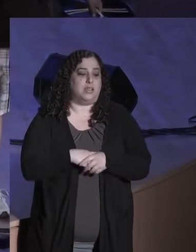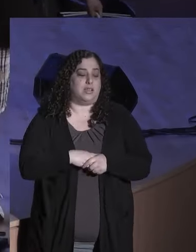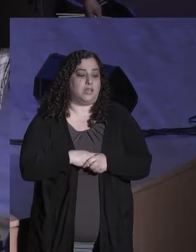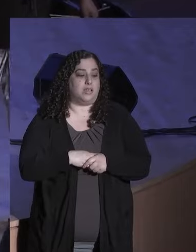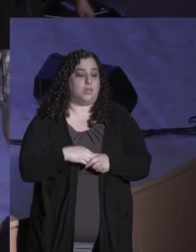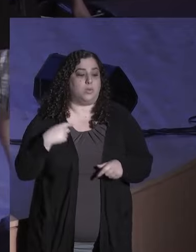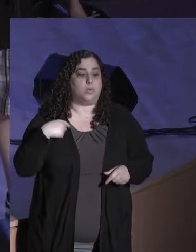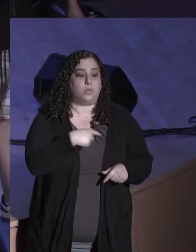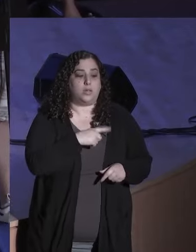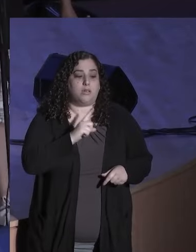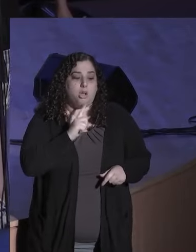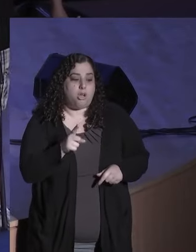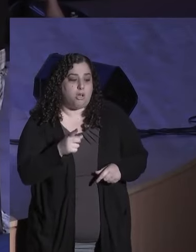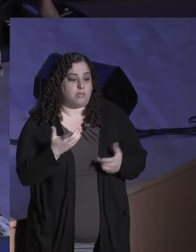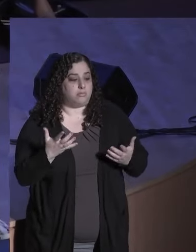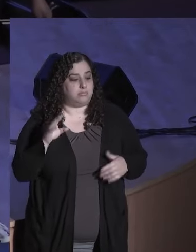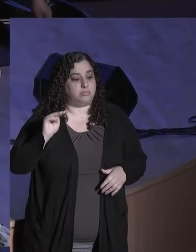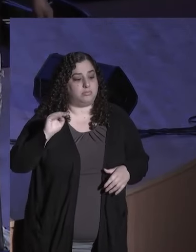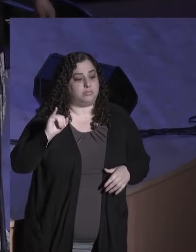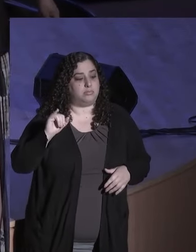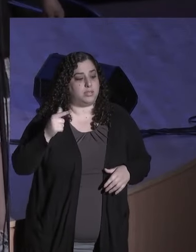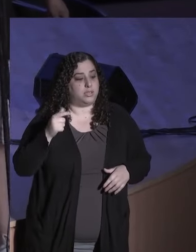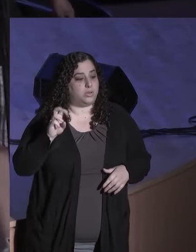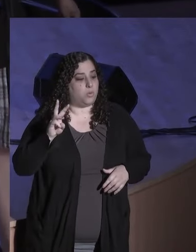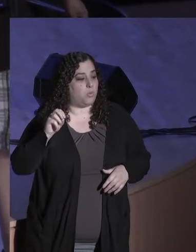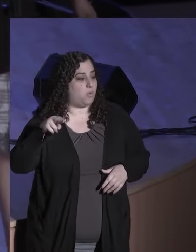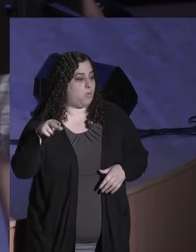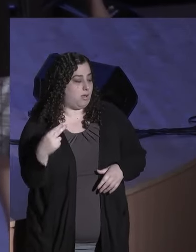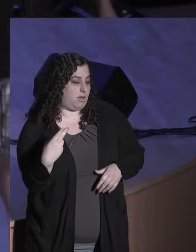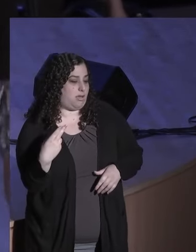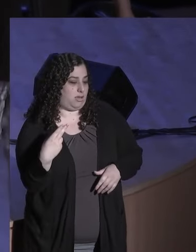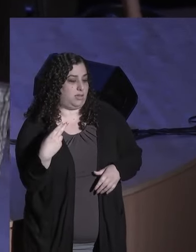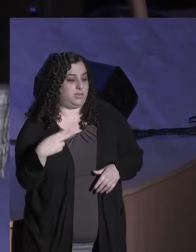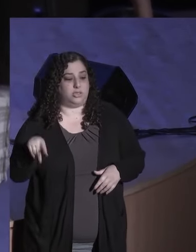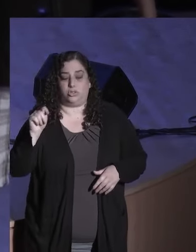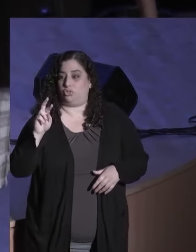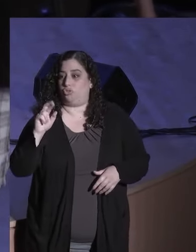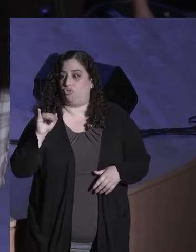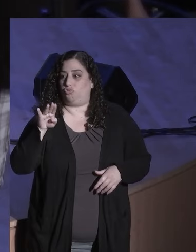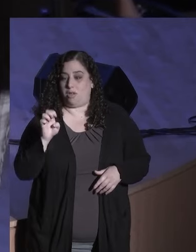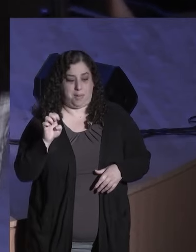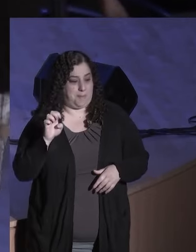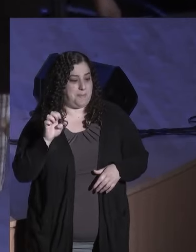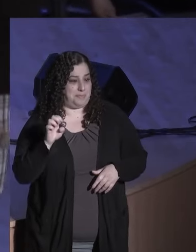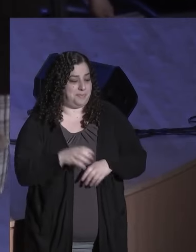Mi'kmaq tribe that is on the eastern door. We are part of a confederacy that is known People of the